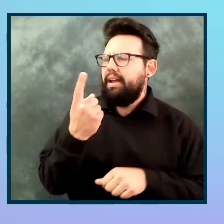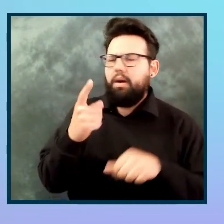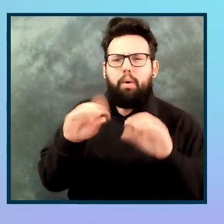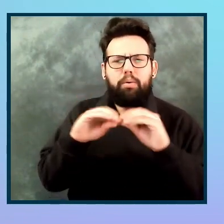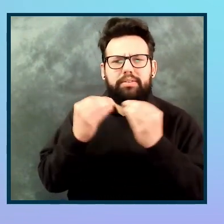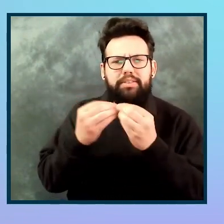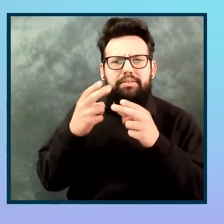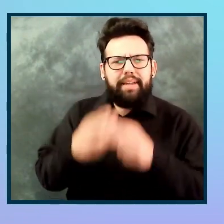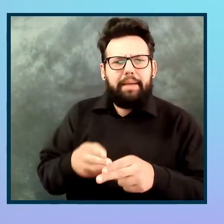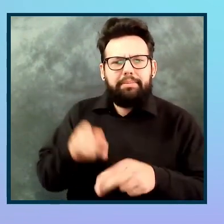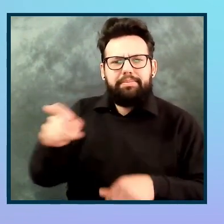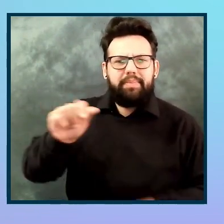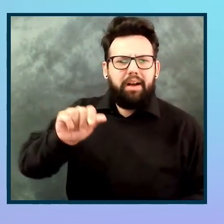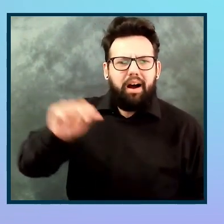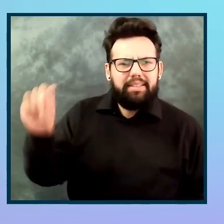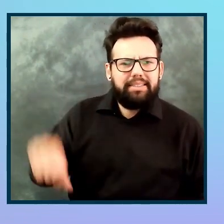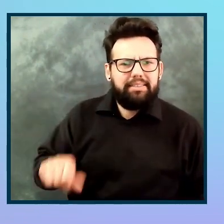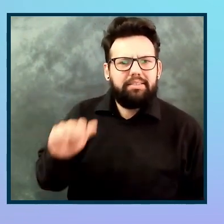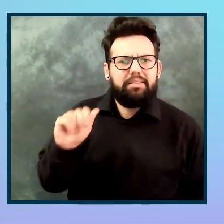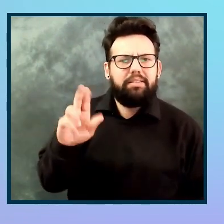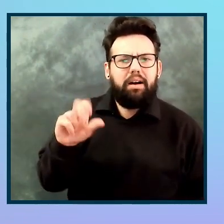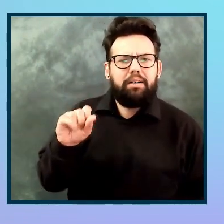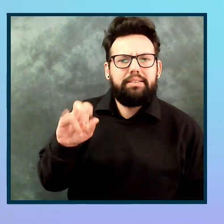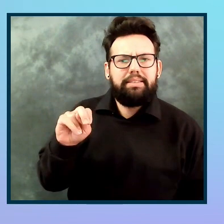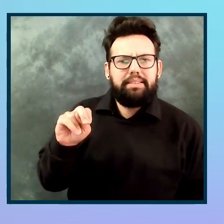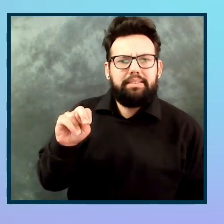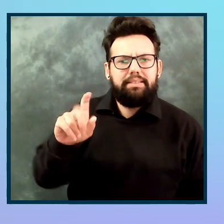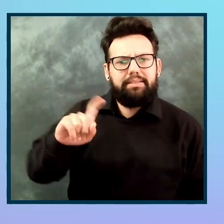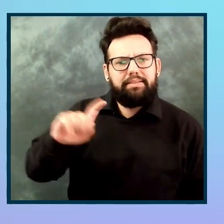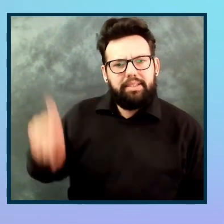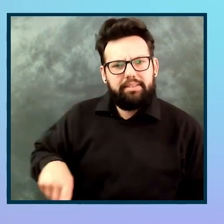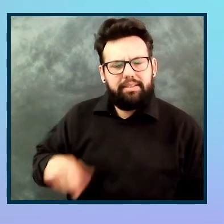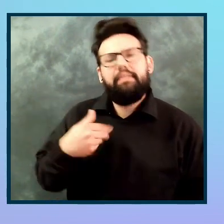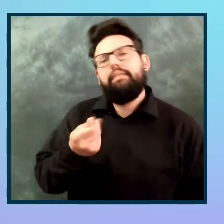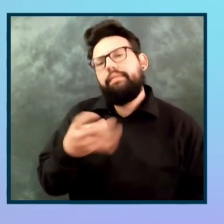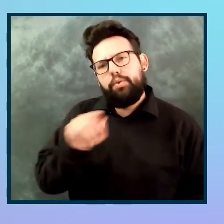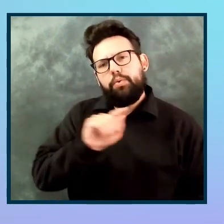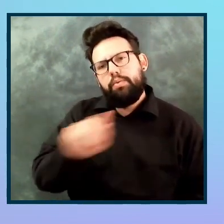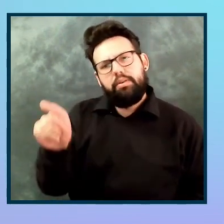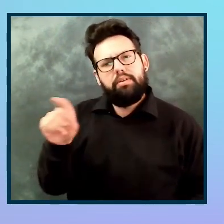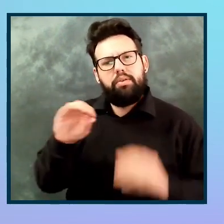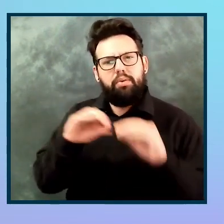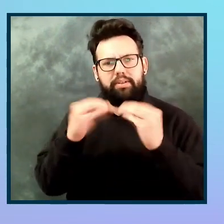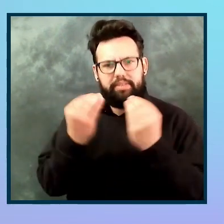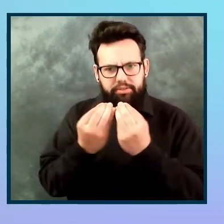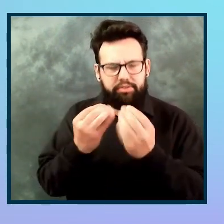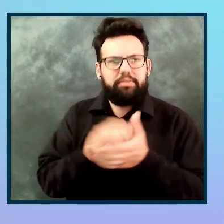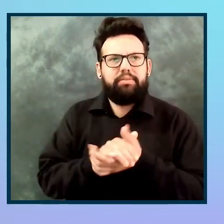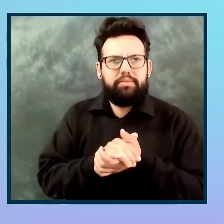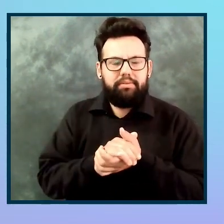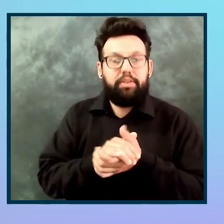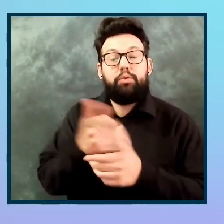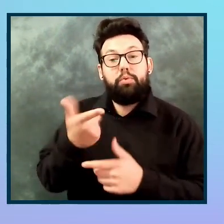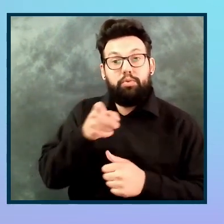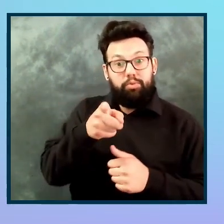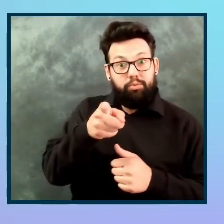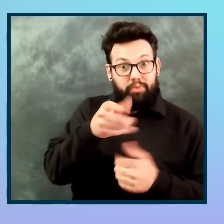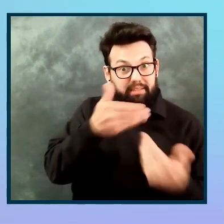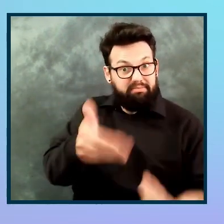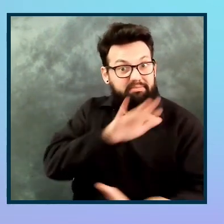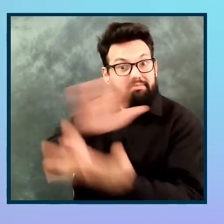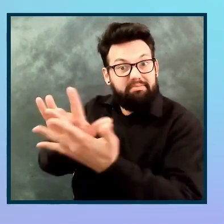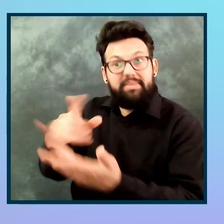the name at the moment, but there are a couple of organizations where you can reach out and say, hey, this is the product I'm